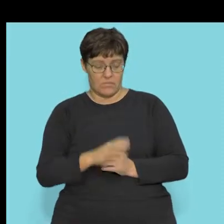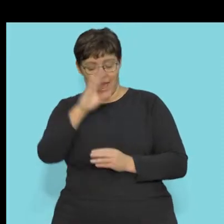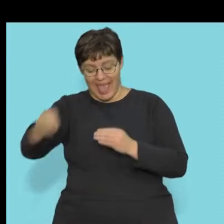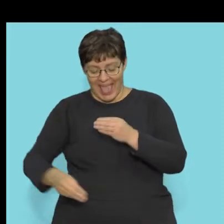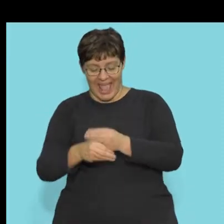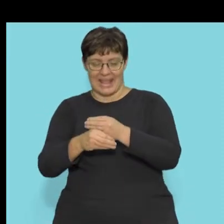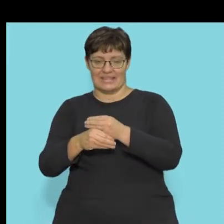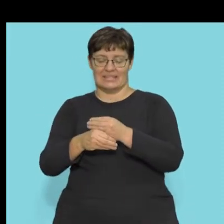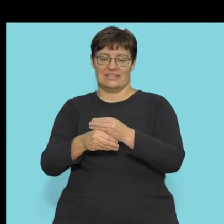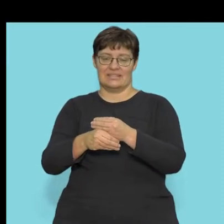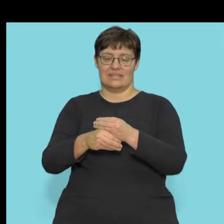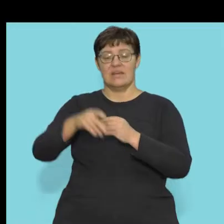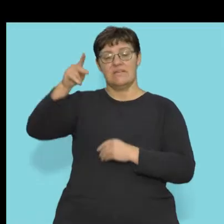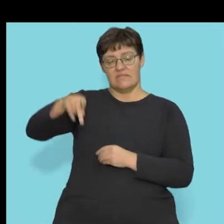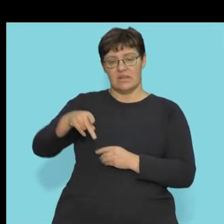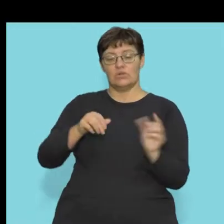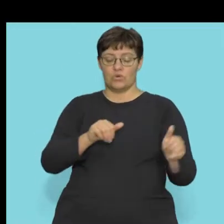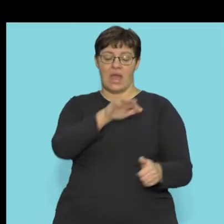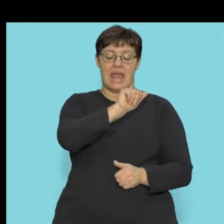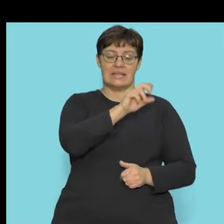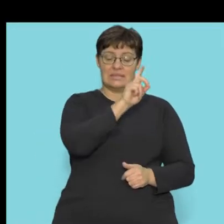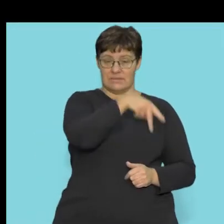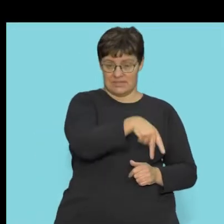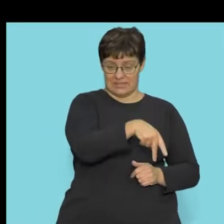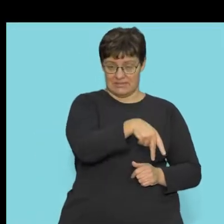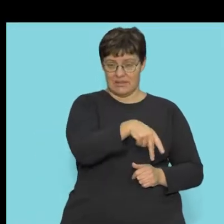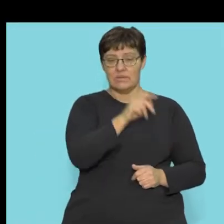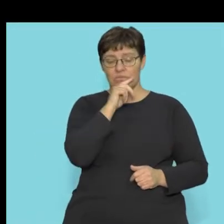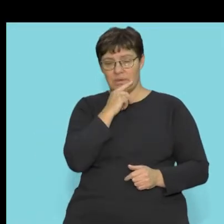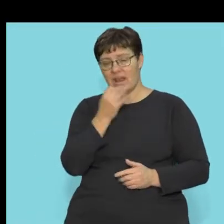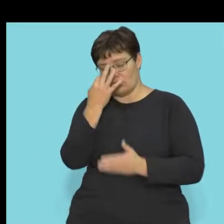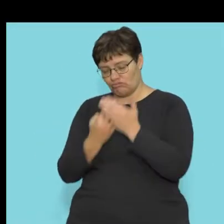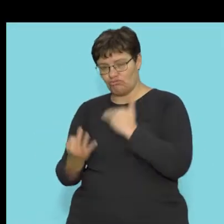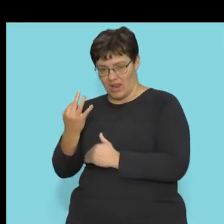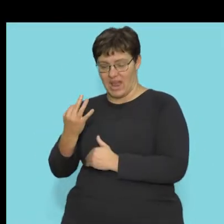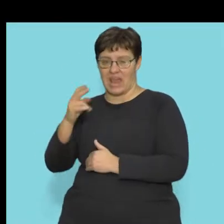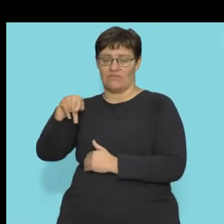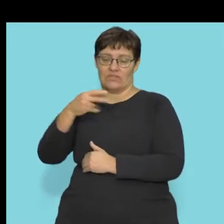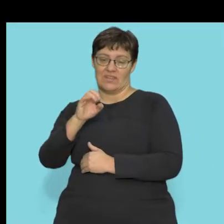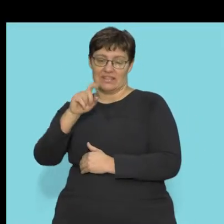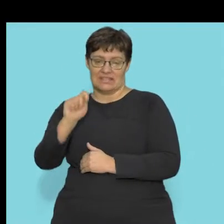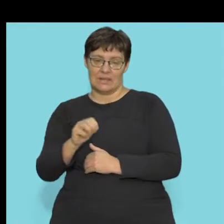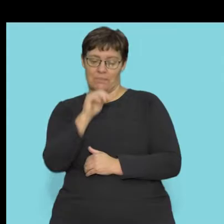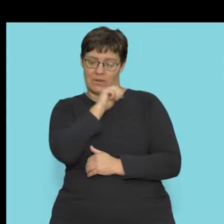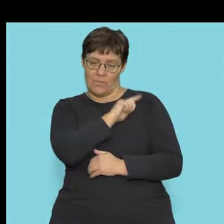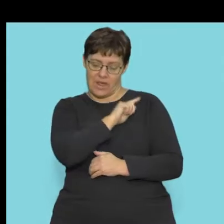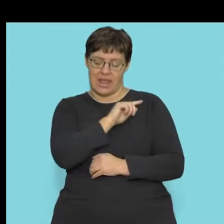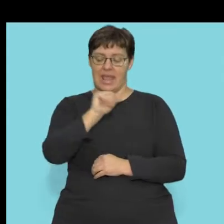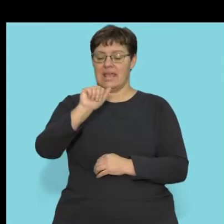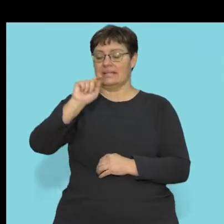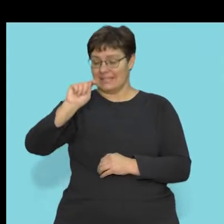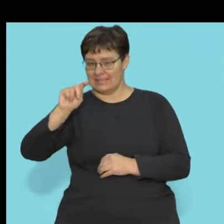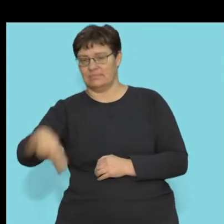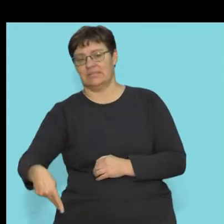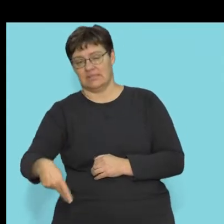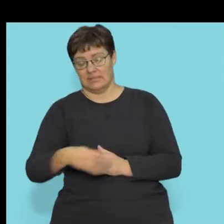a phosphate to a diphosphate to give you a triphosphate, which is called